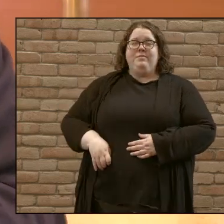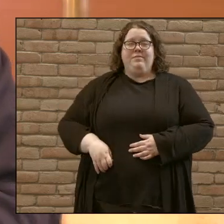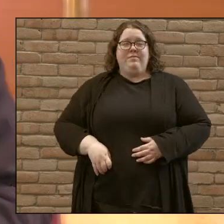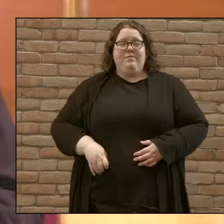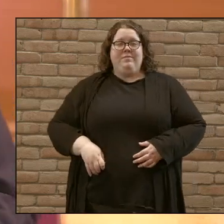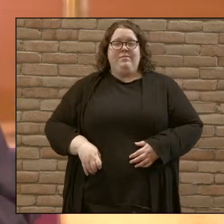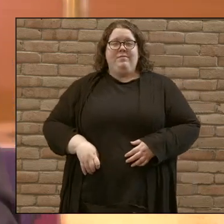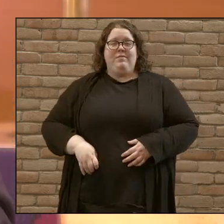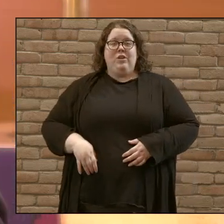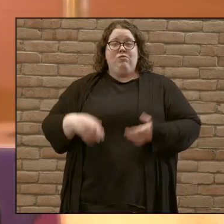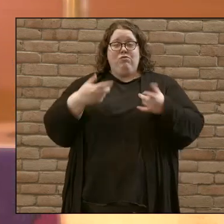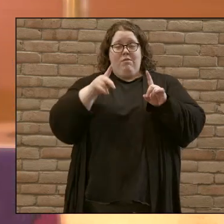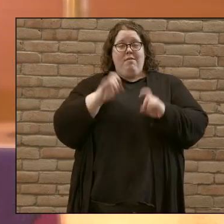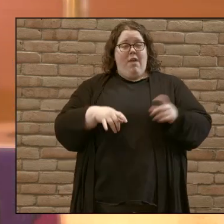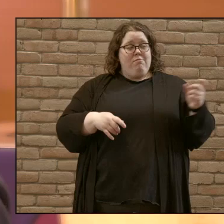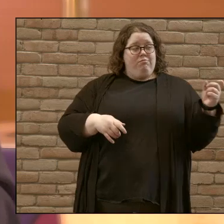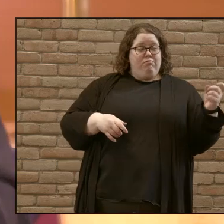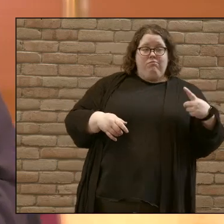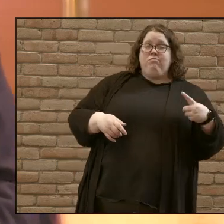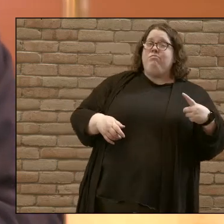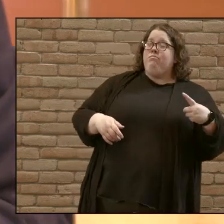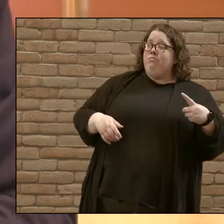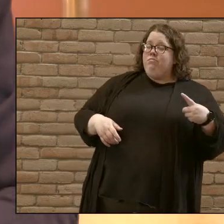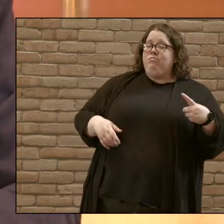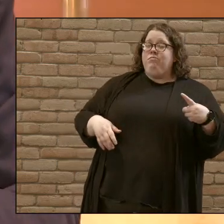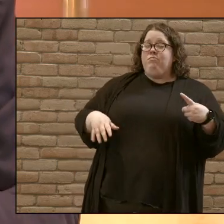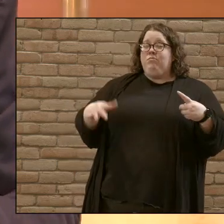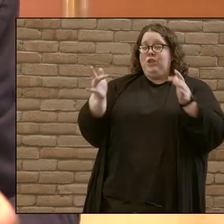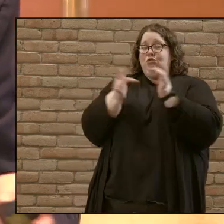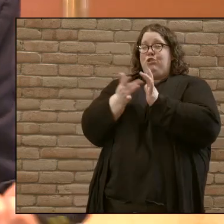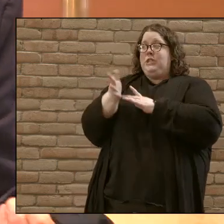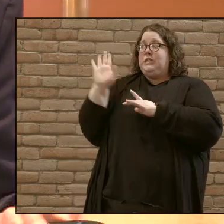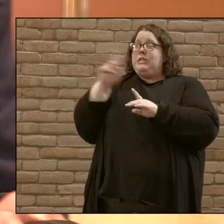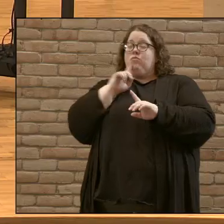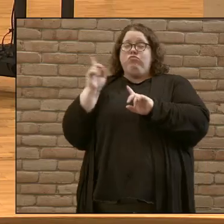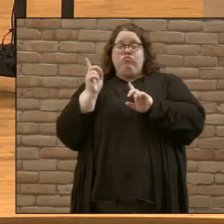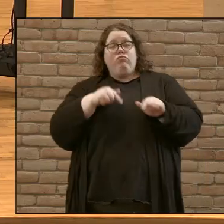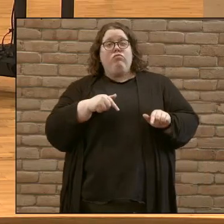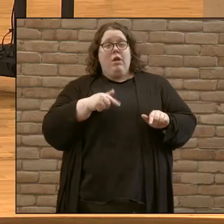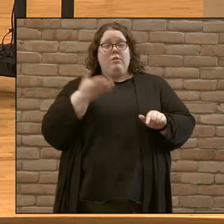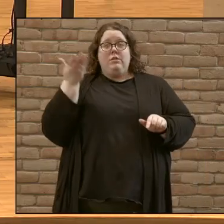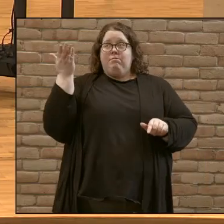that inquiry by John the Baptist, was this.